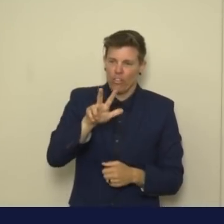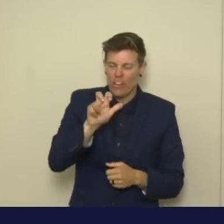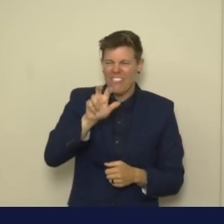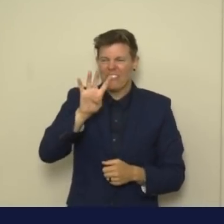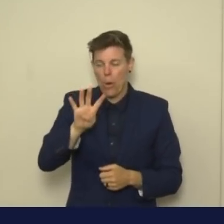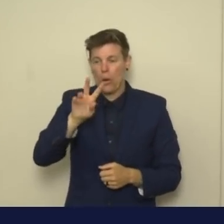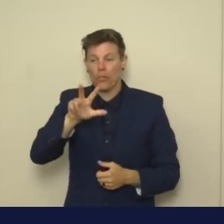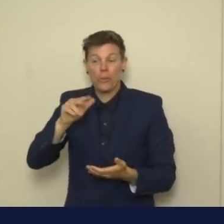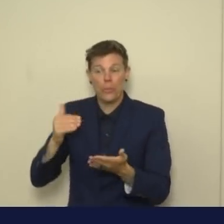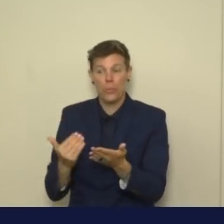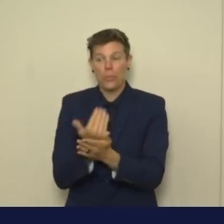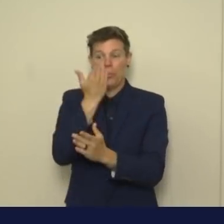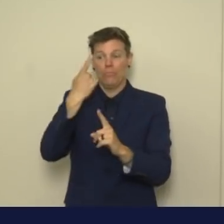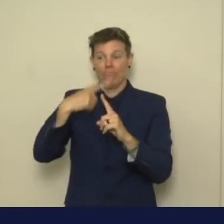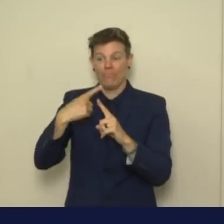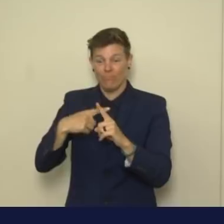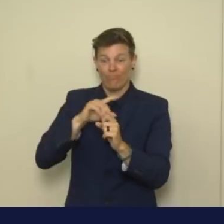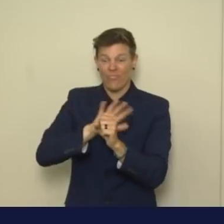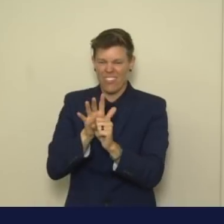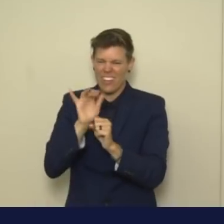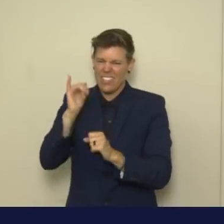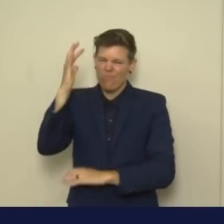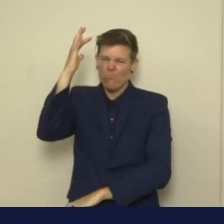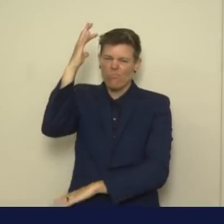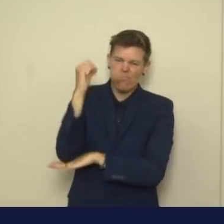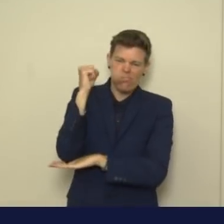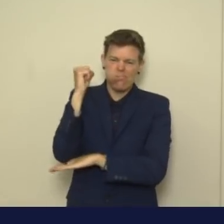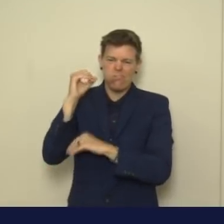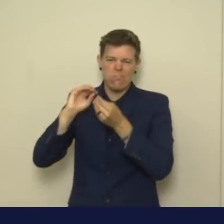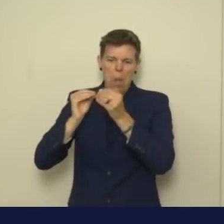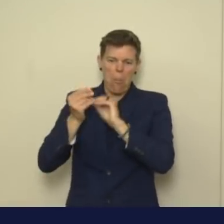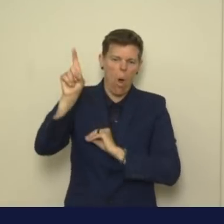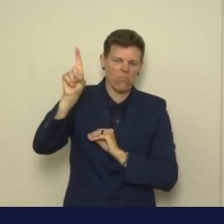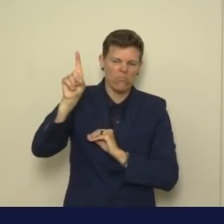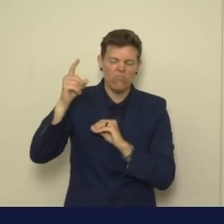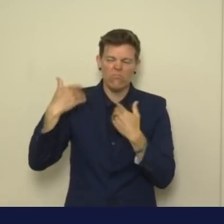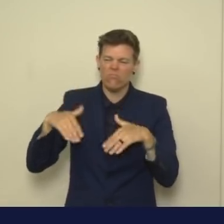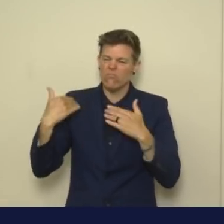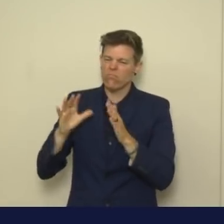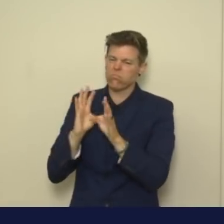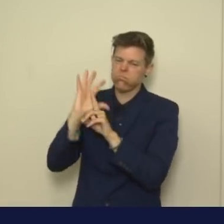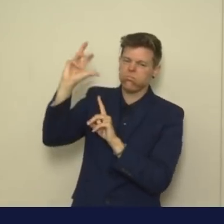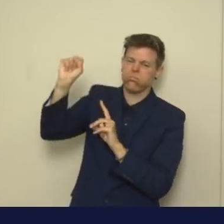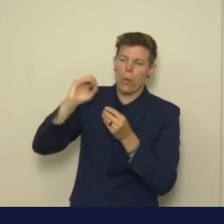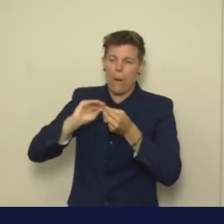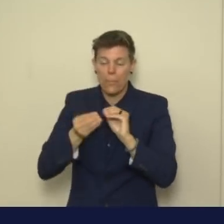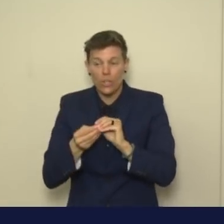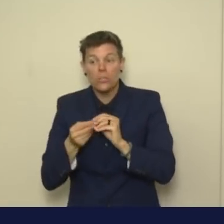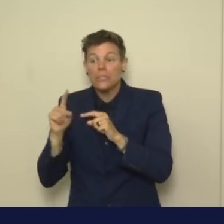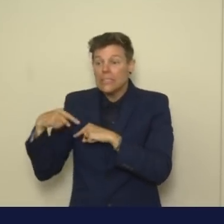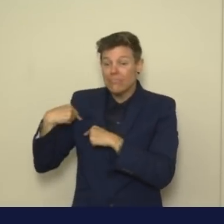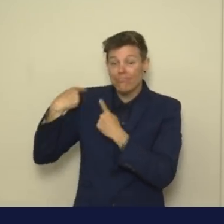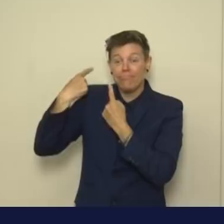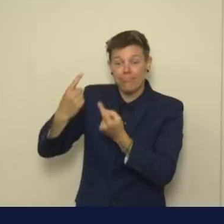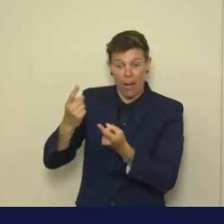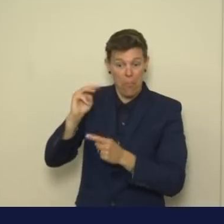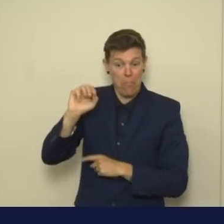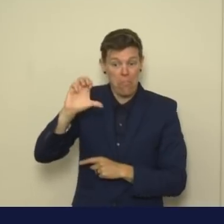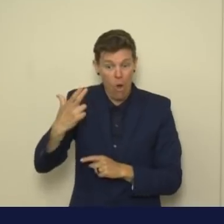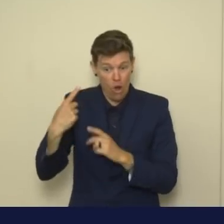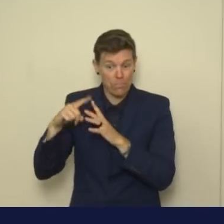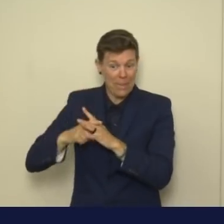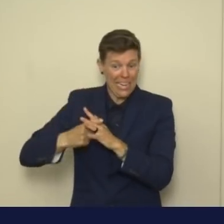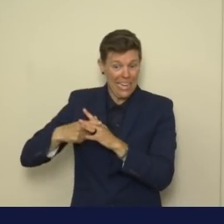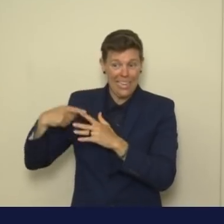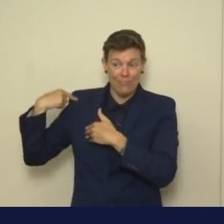is our all-time high since we've been battling this pandemic. And that in and of itself is not